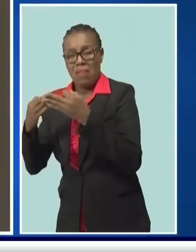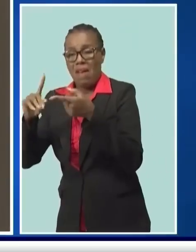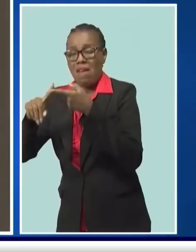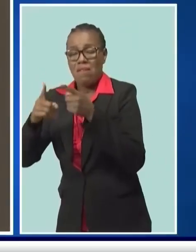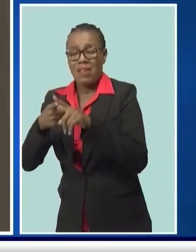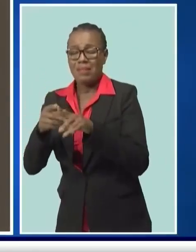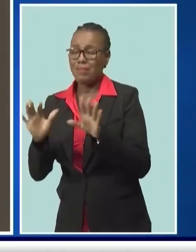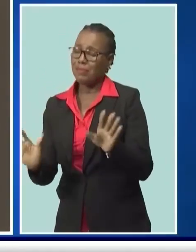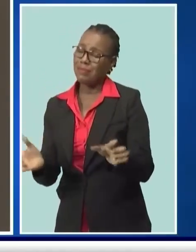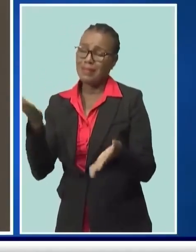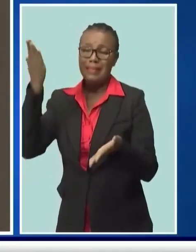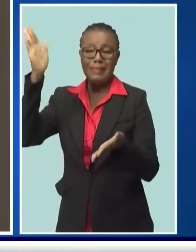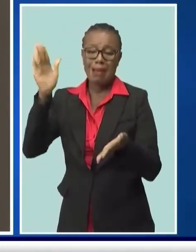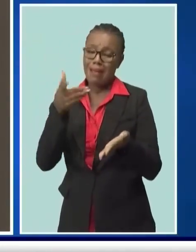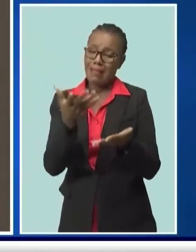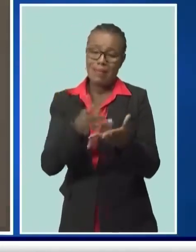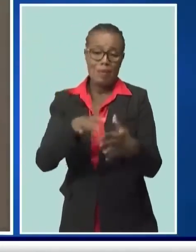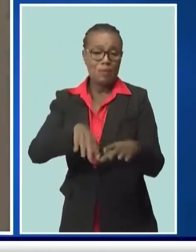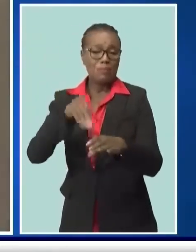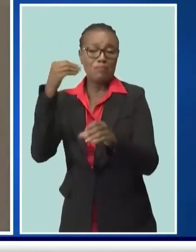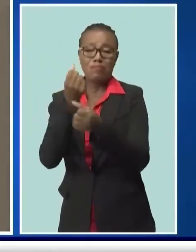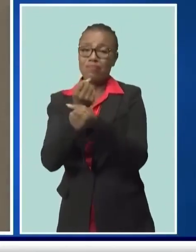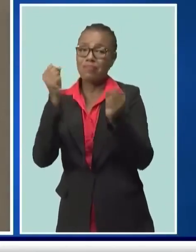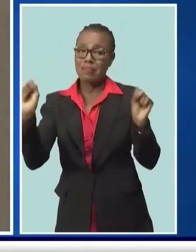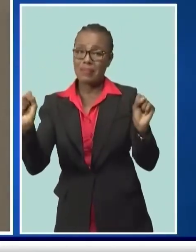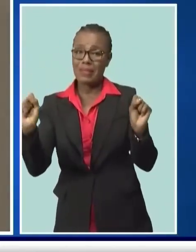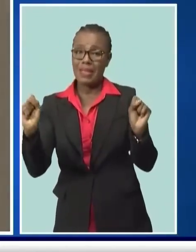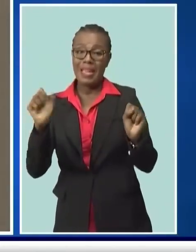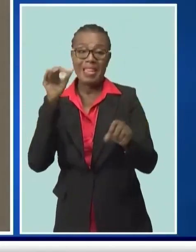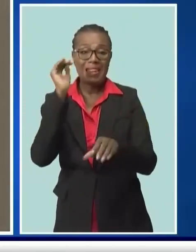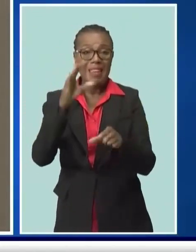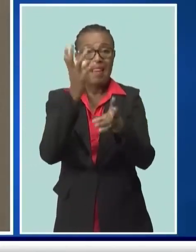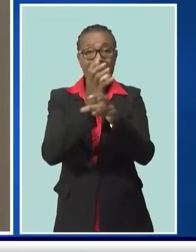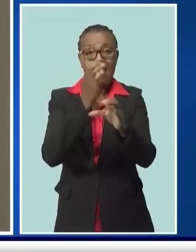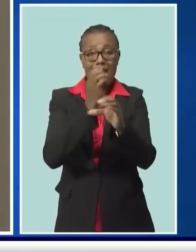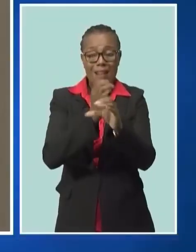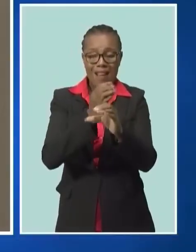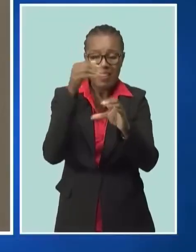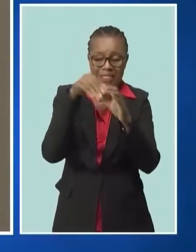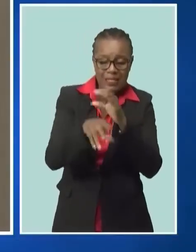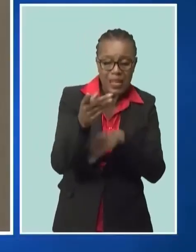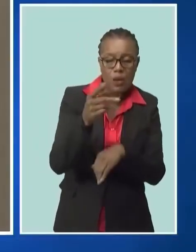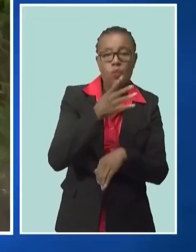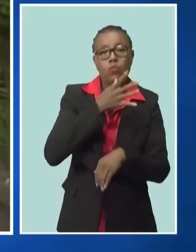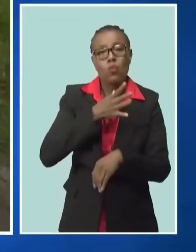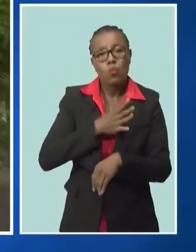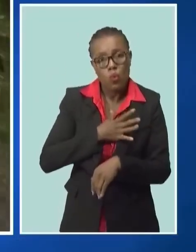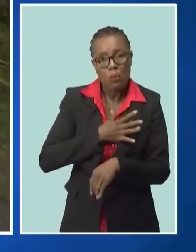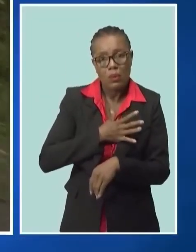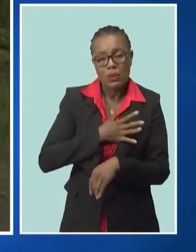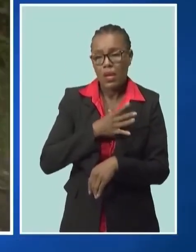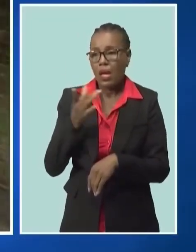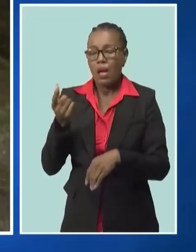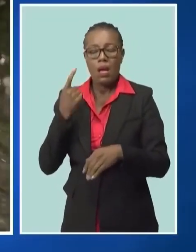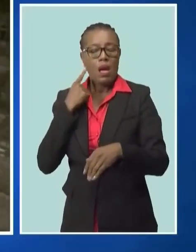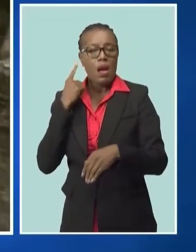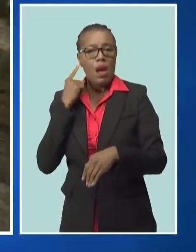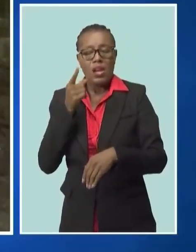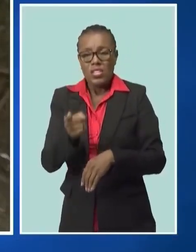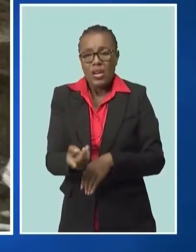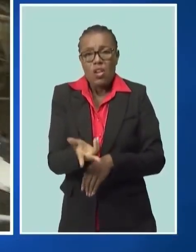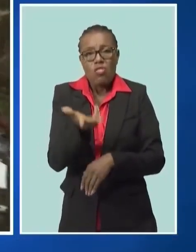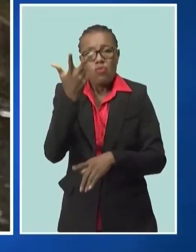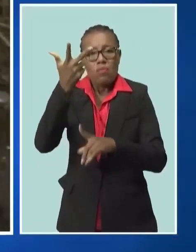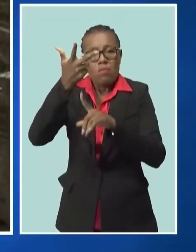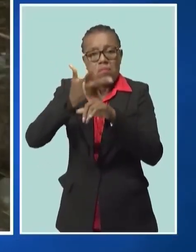out safely. And in that car was a woman, and I was informed because I didn't get to meet her that she had a 3-month-old baby and